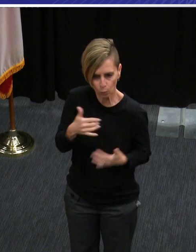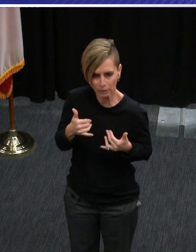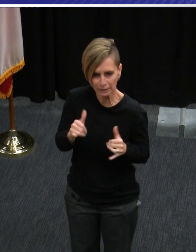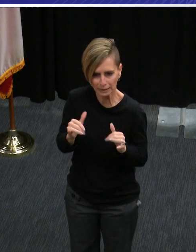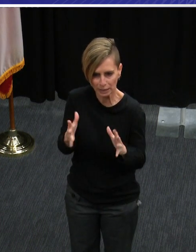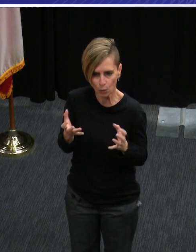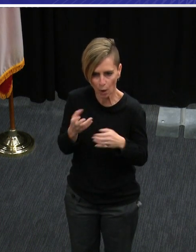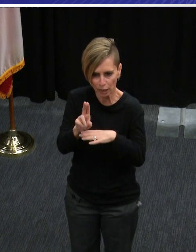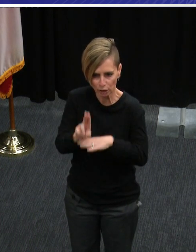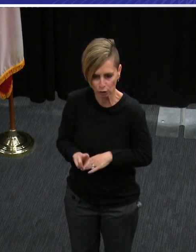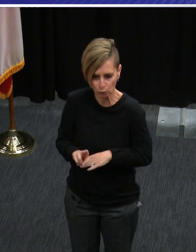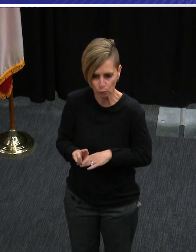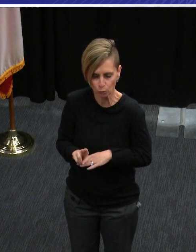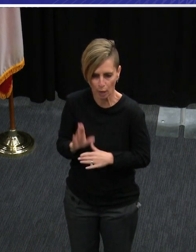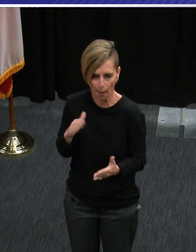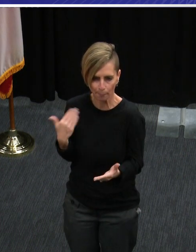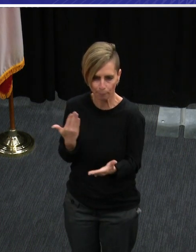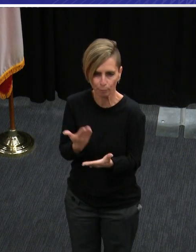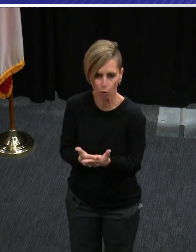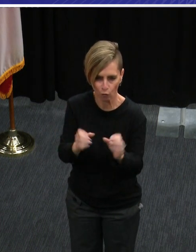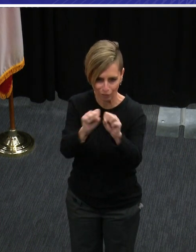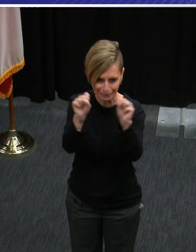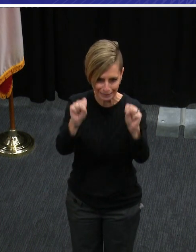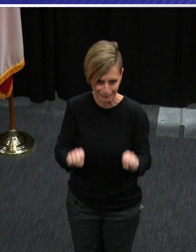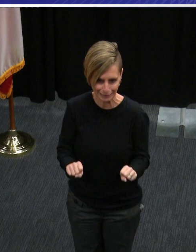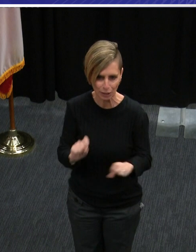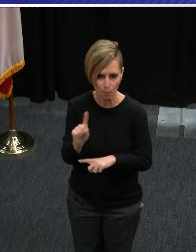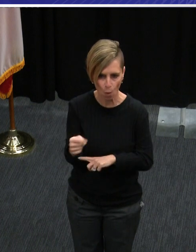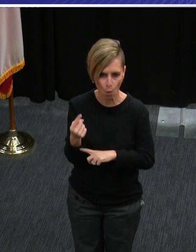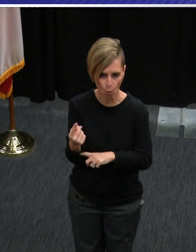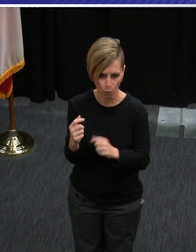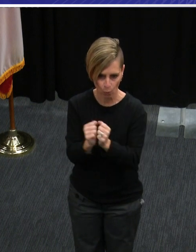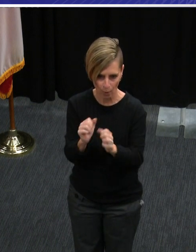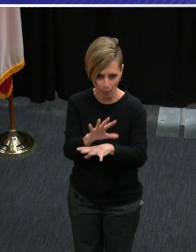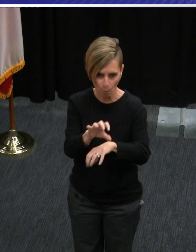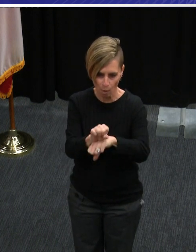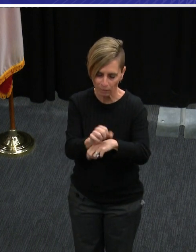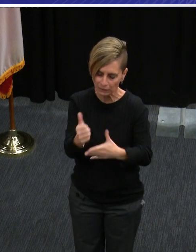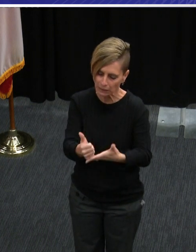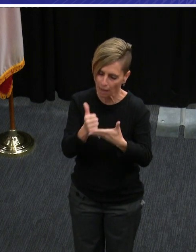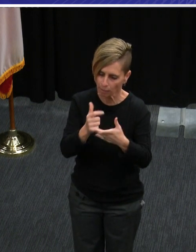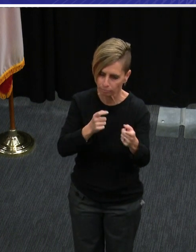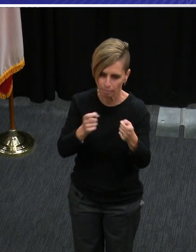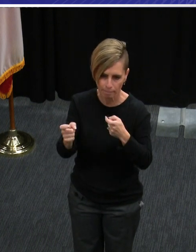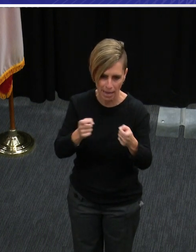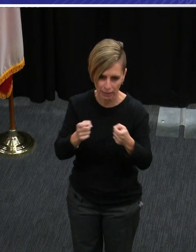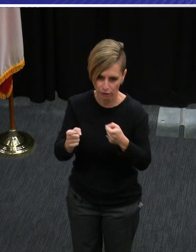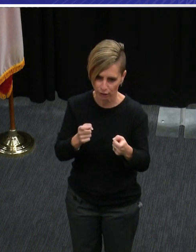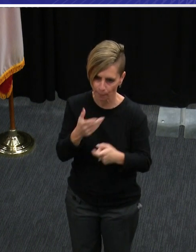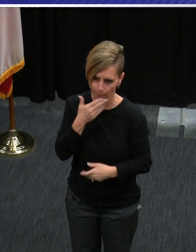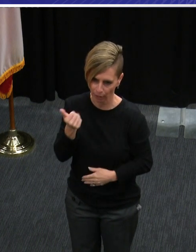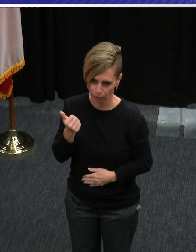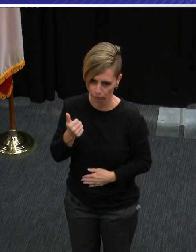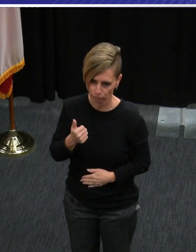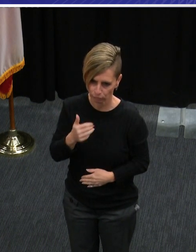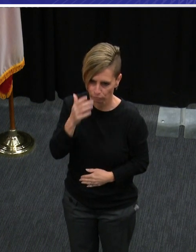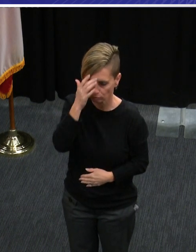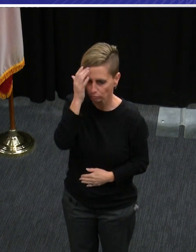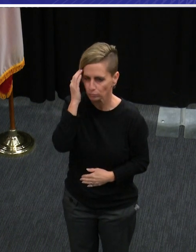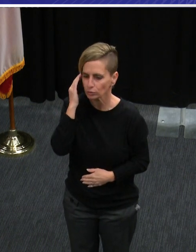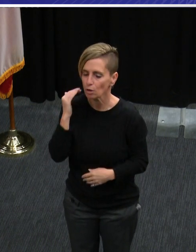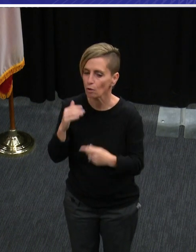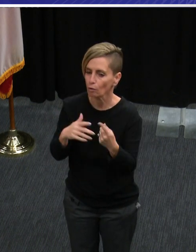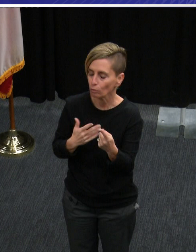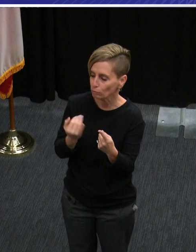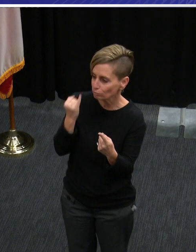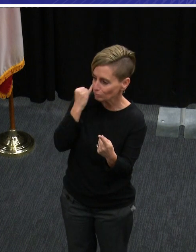proven system with appointments. It just helps manage it a lot easier. So for people who may be listening